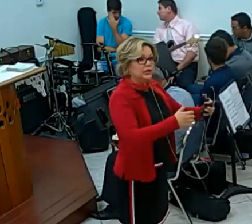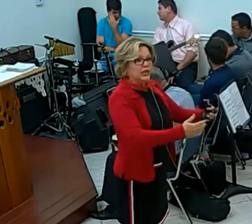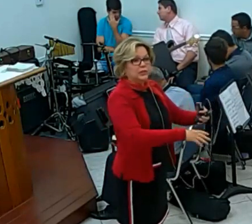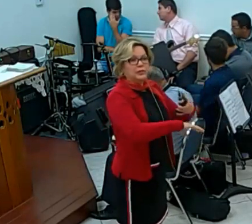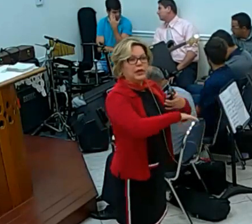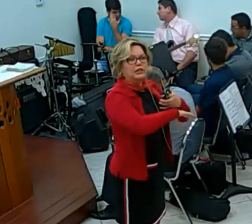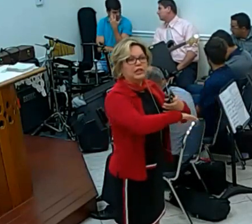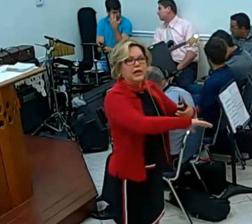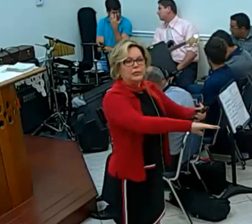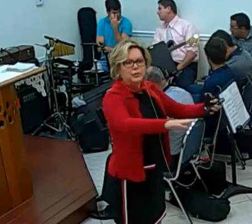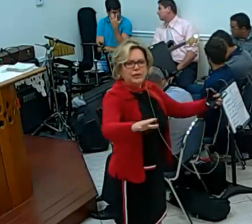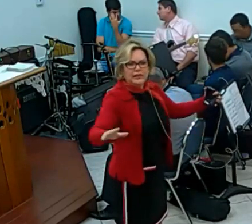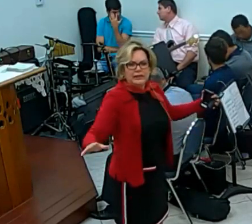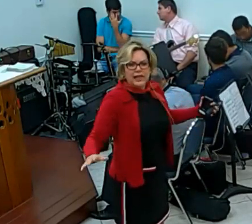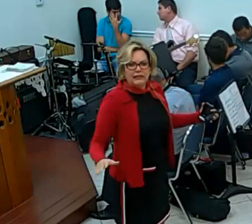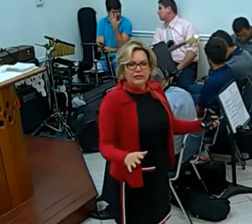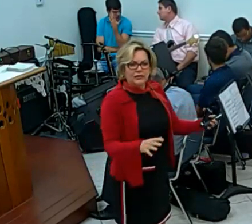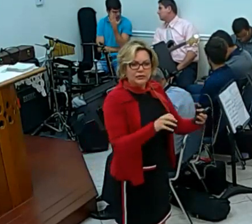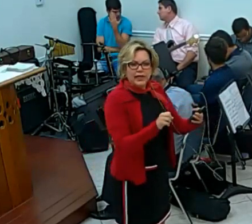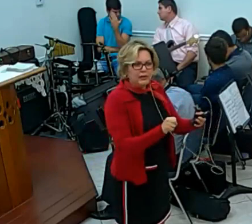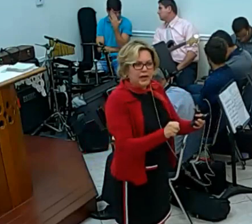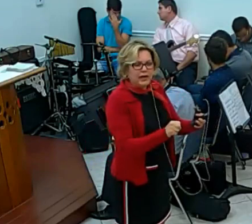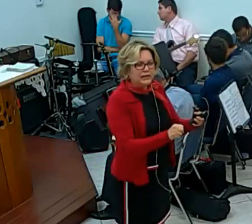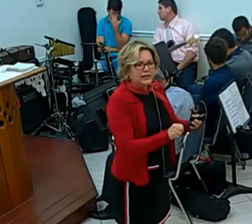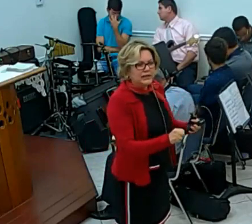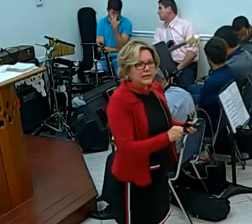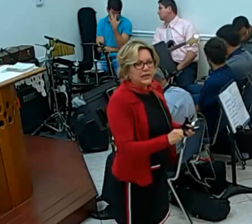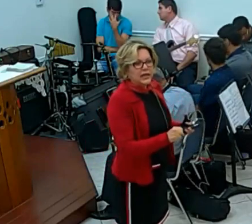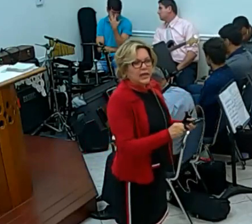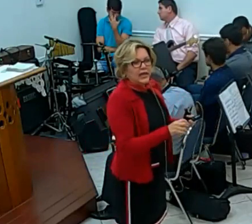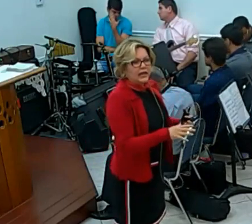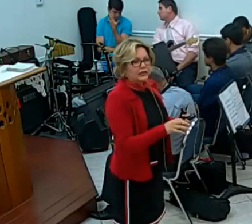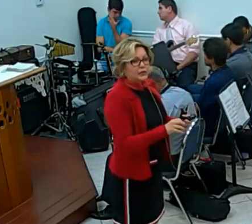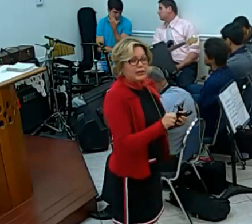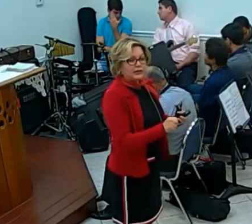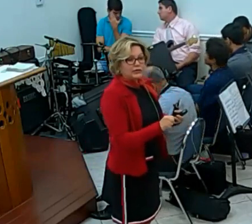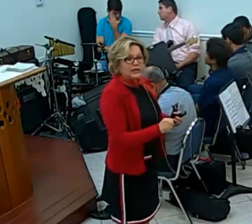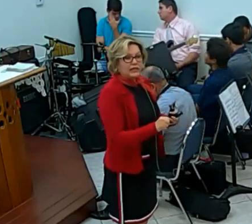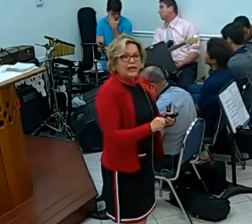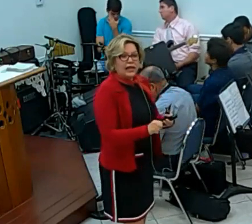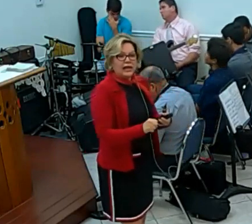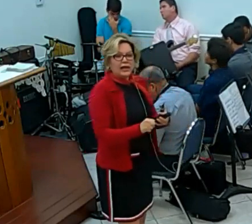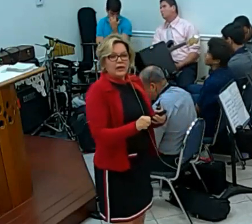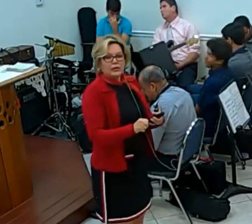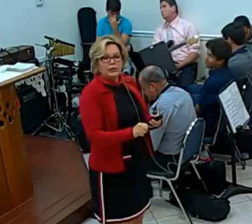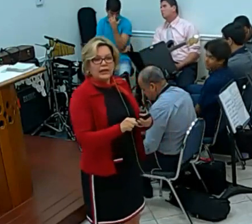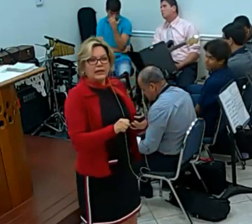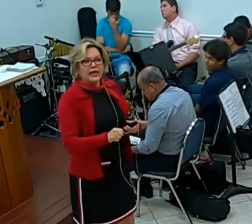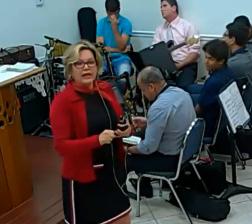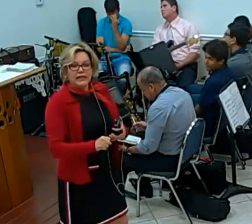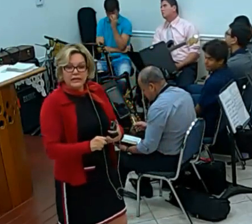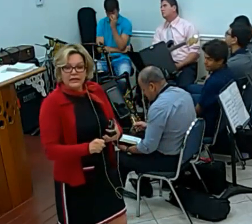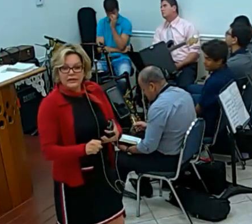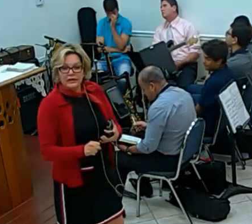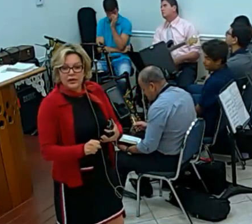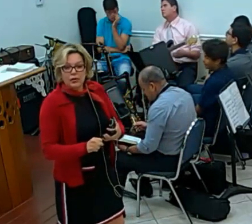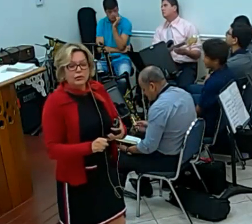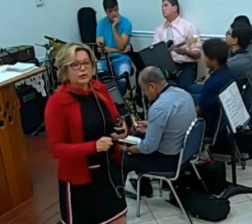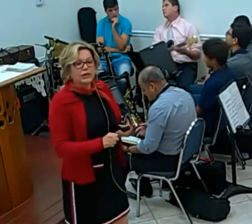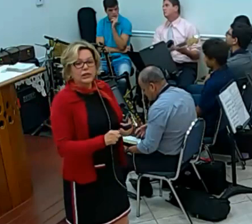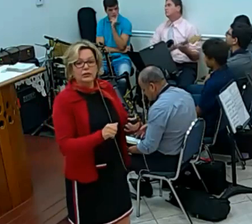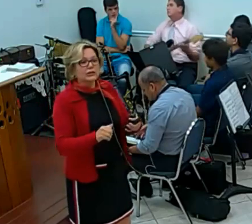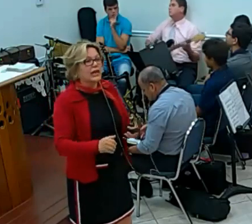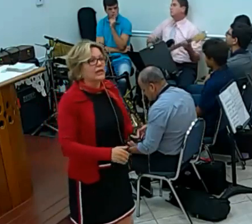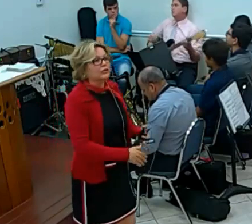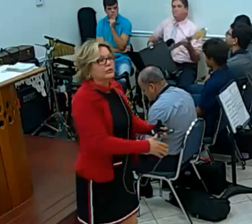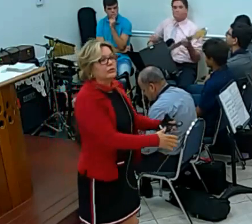their own course. But when there are many floodings, it is because they removed all the trees, and that's what happens.